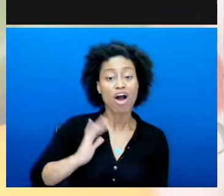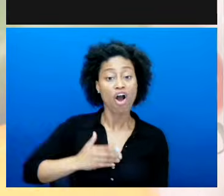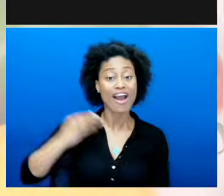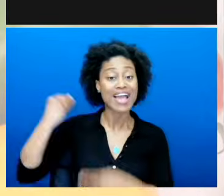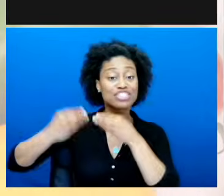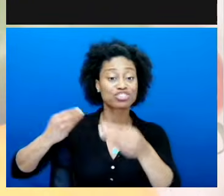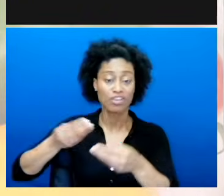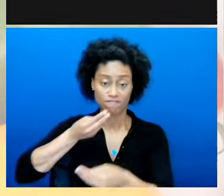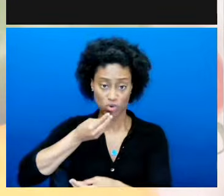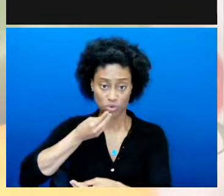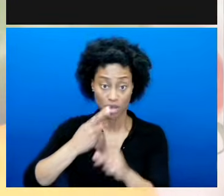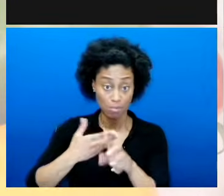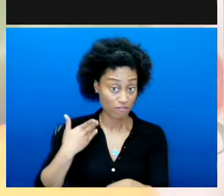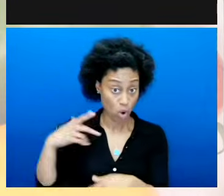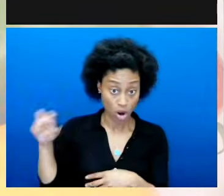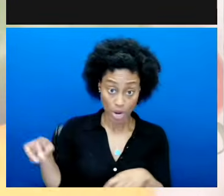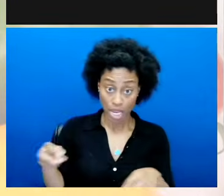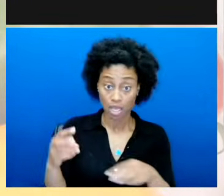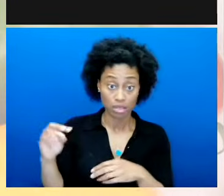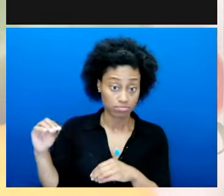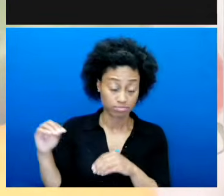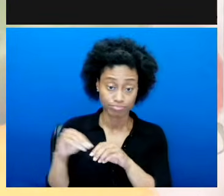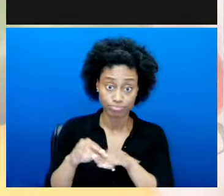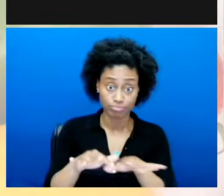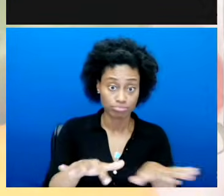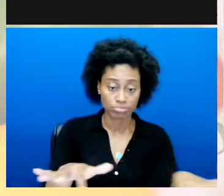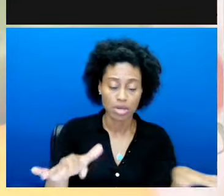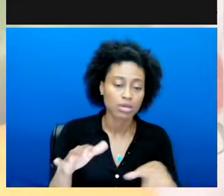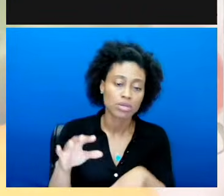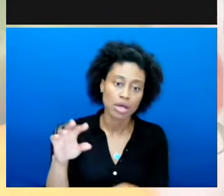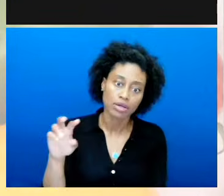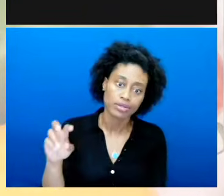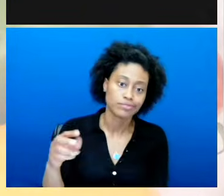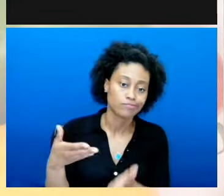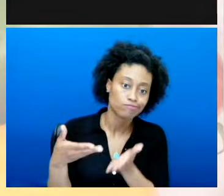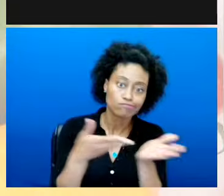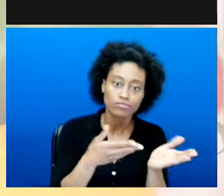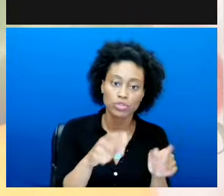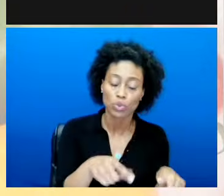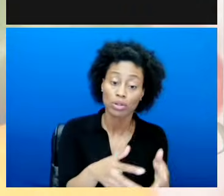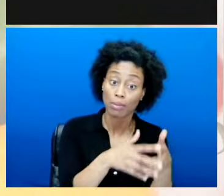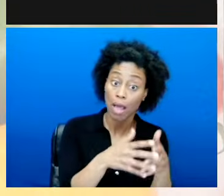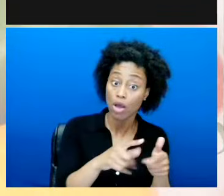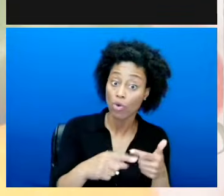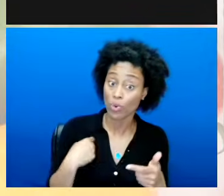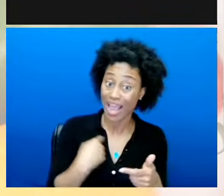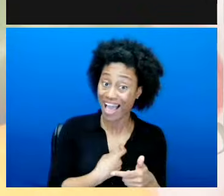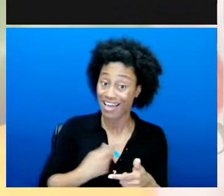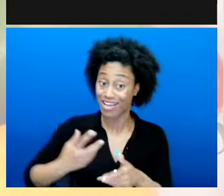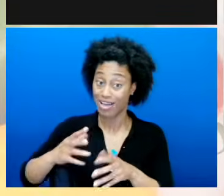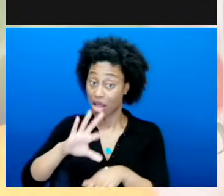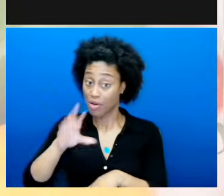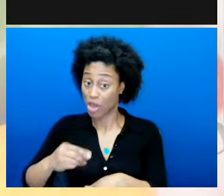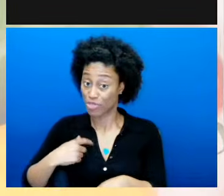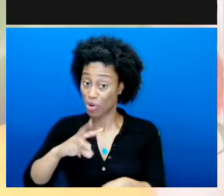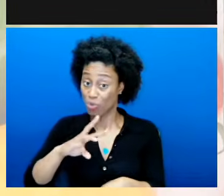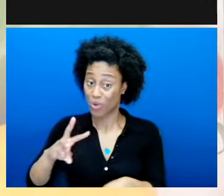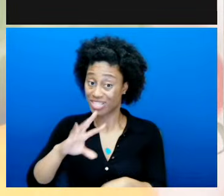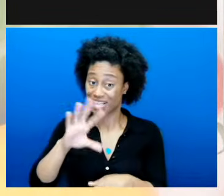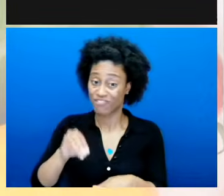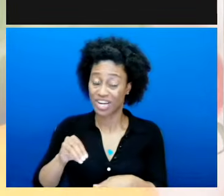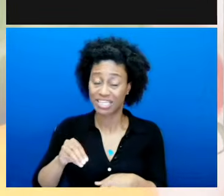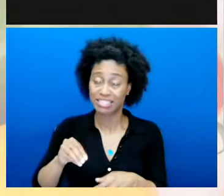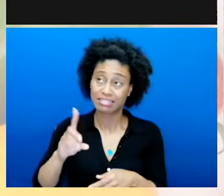we had a plant-forward history in Africa. Some studies estimate that West African diets were historically 80